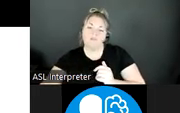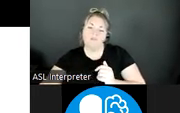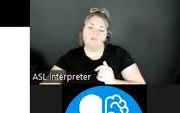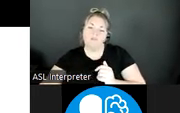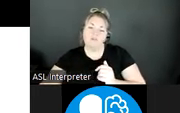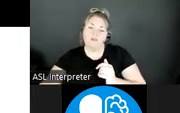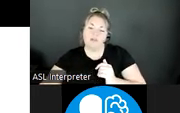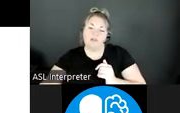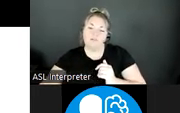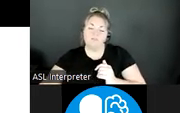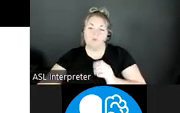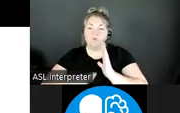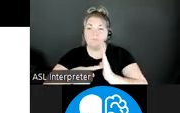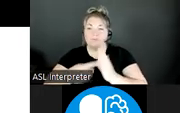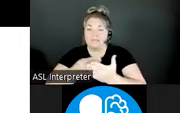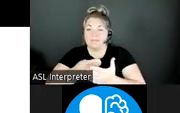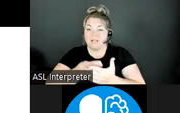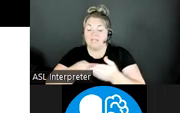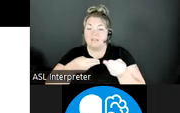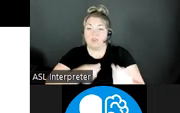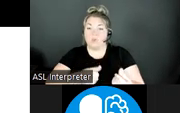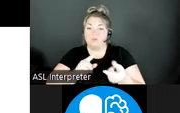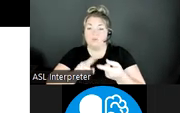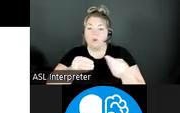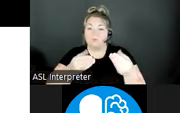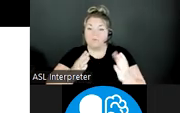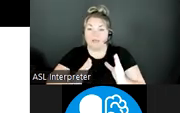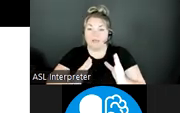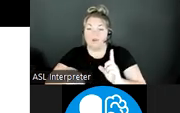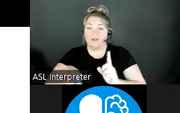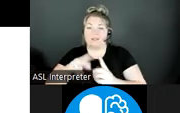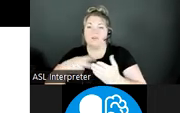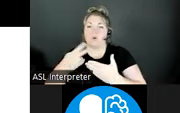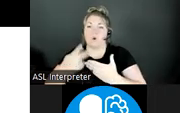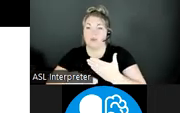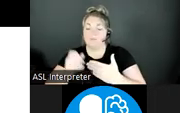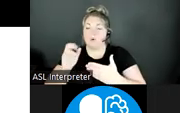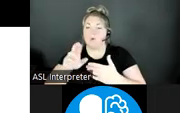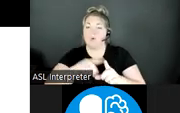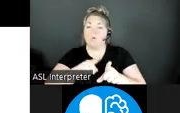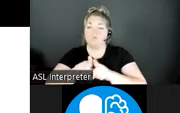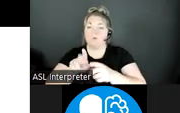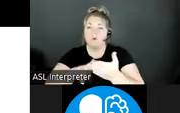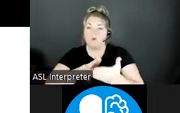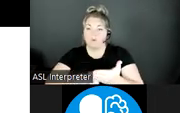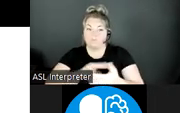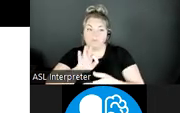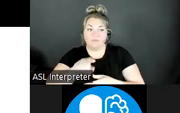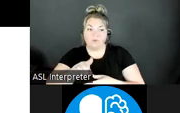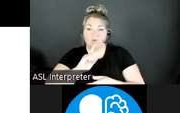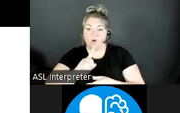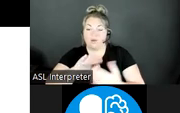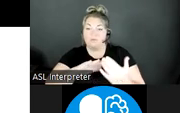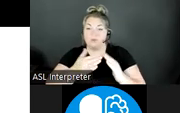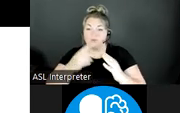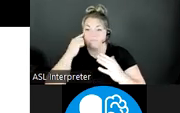representing both money flowing to a provider and program and also contract. So if you're a community